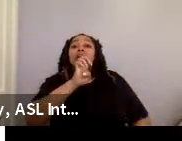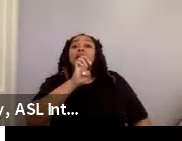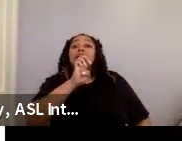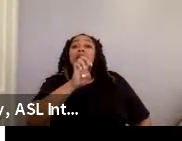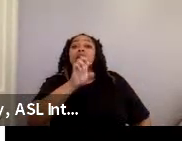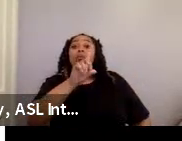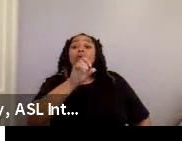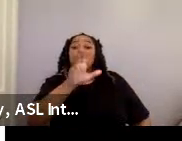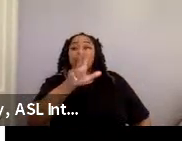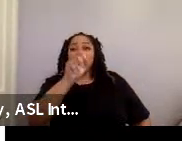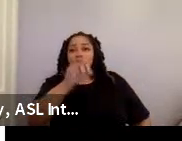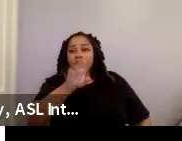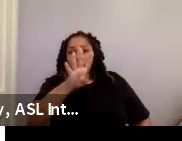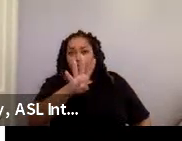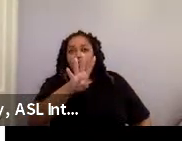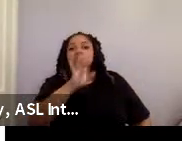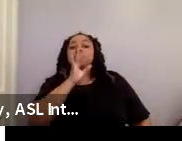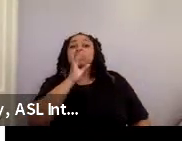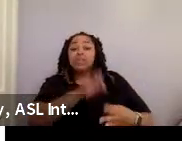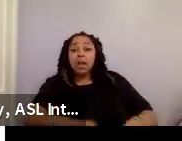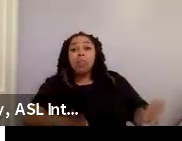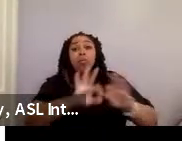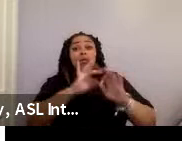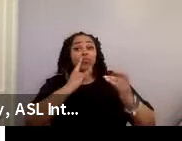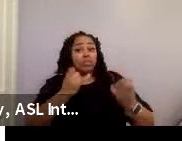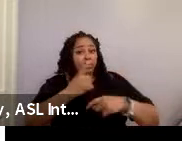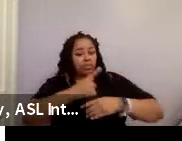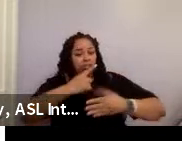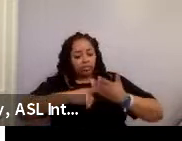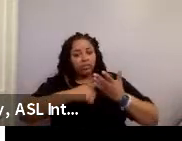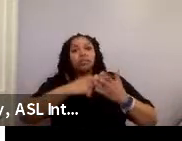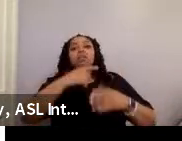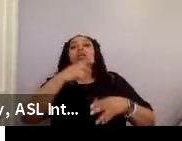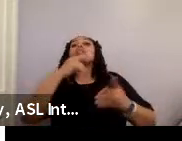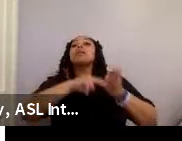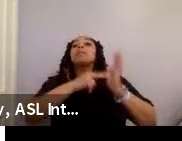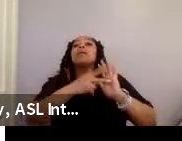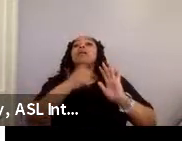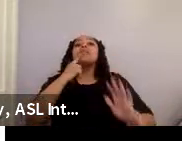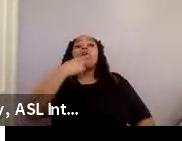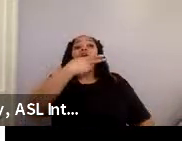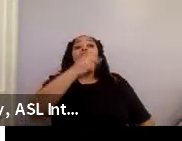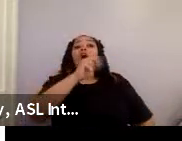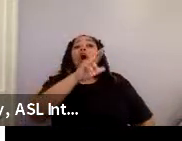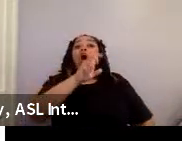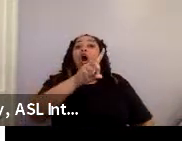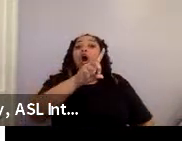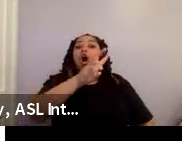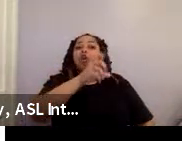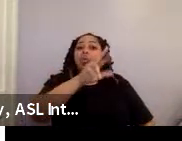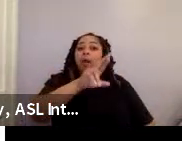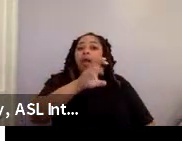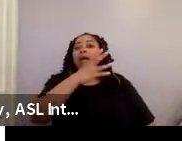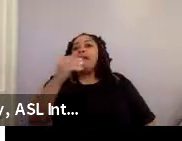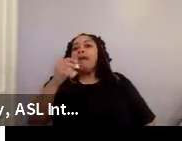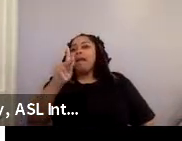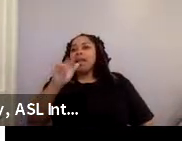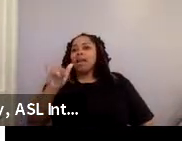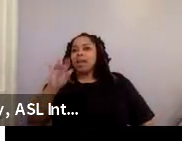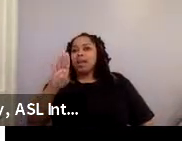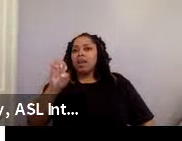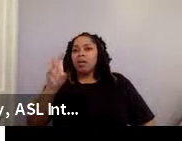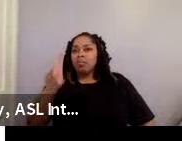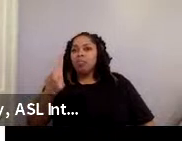E103.4. Important for today's discussion, the definitions for hardware and for keyboards. Hardware is a tangible